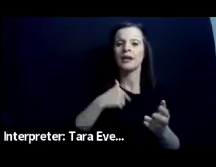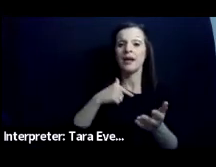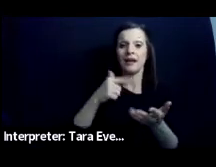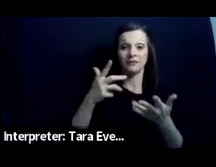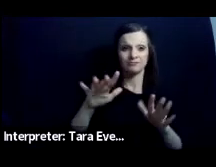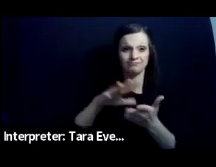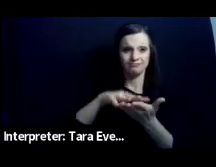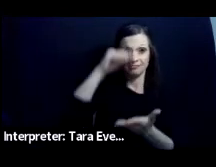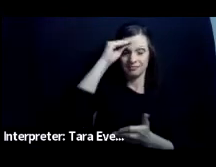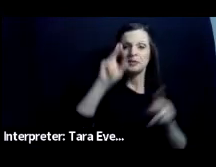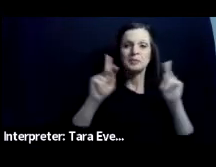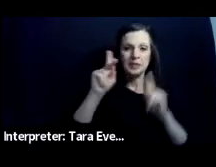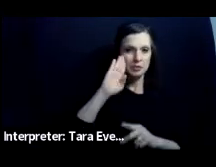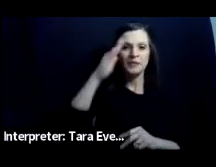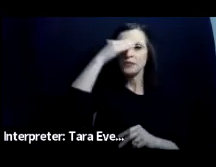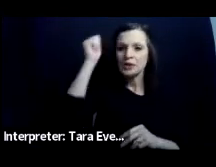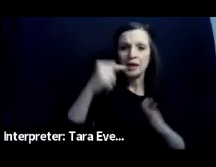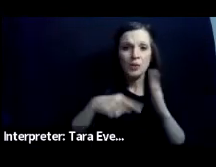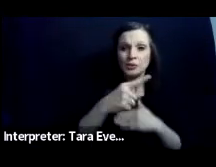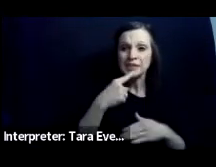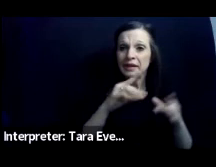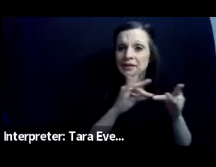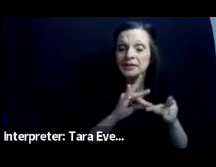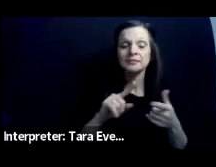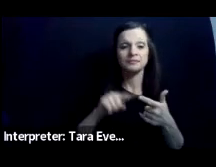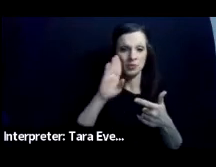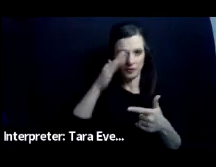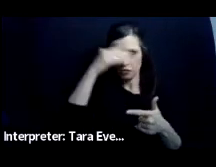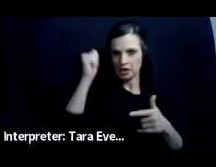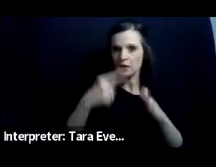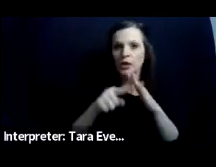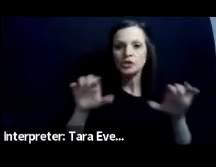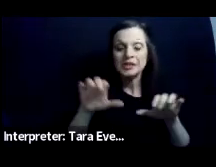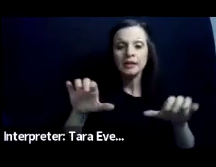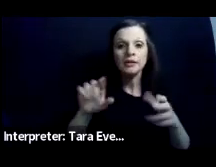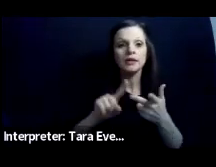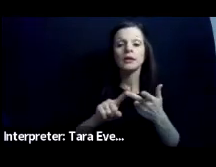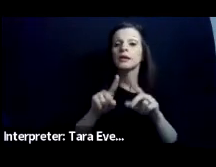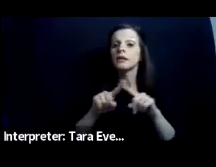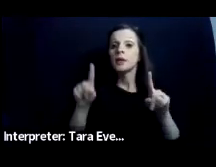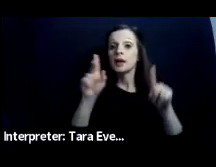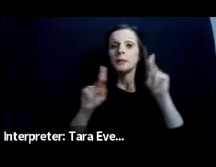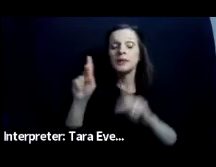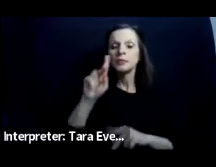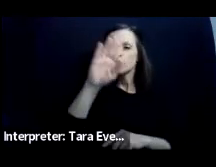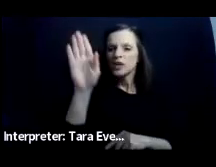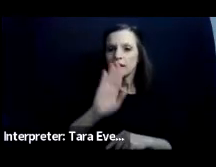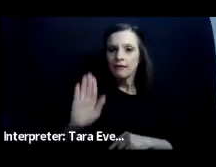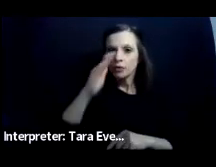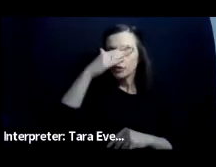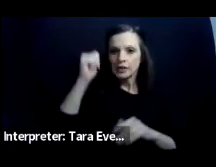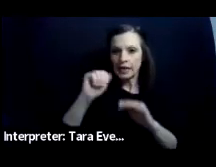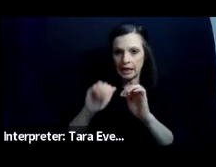you said, people will forget what you did, but people will never forget how you made them feel. When we